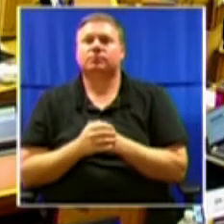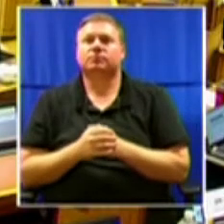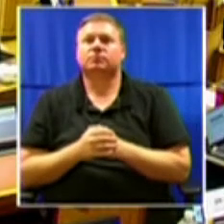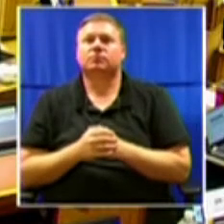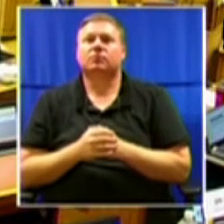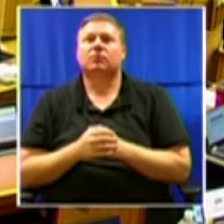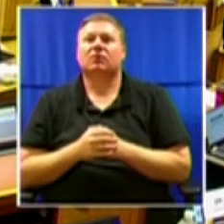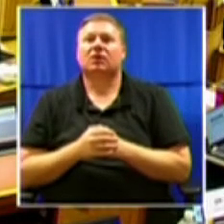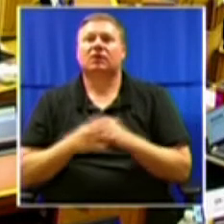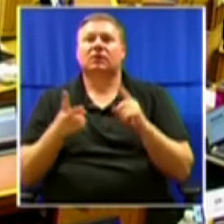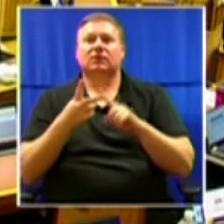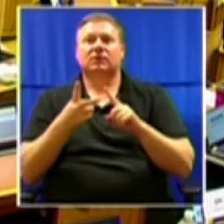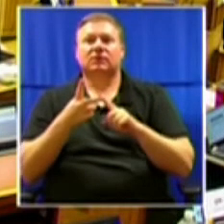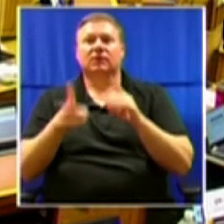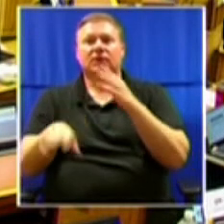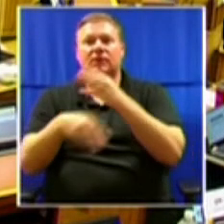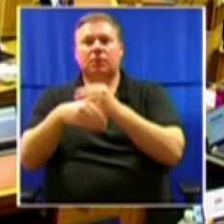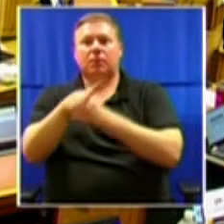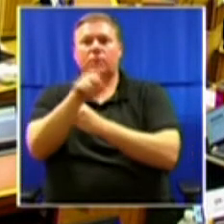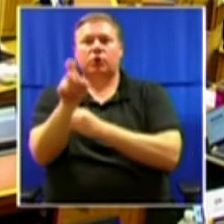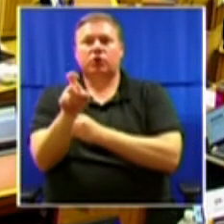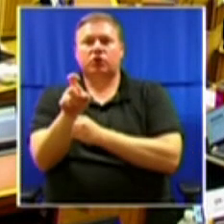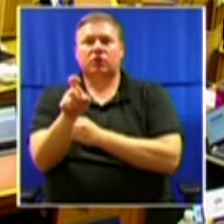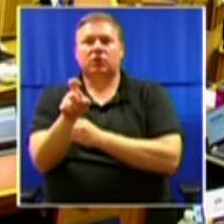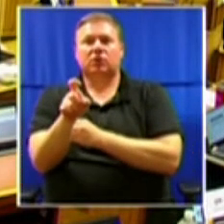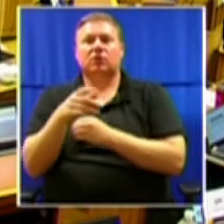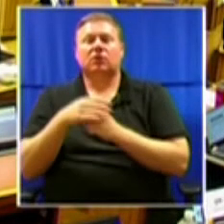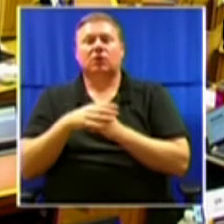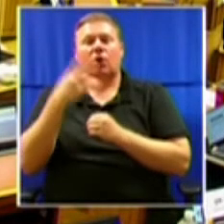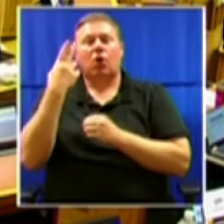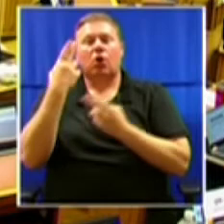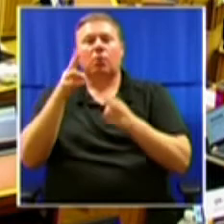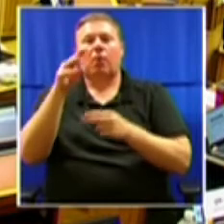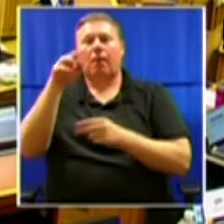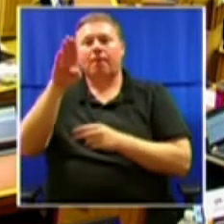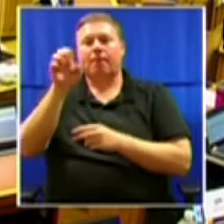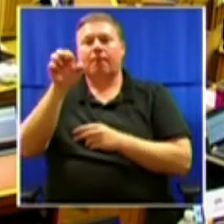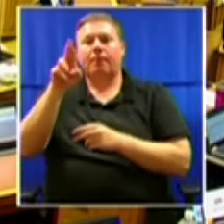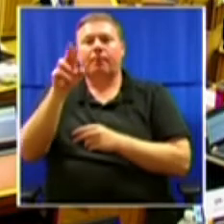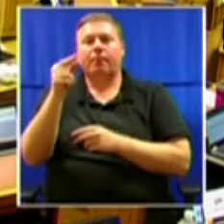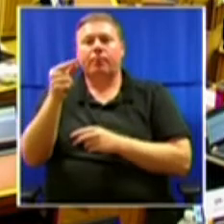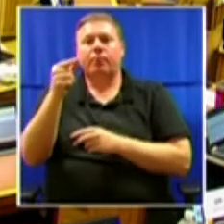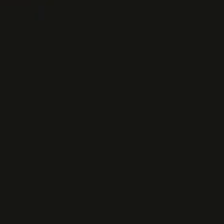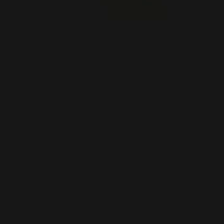The second supplementary question will be asked by the Honourable Bergman.